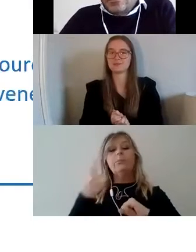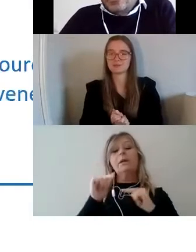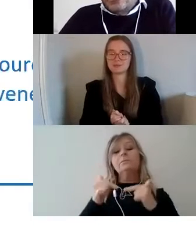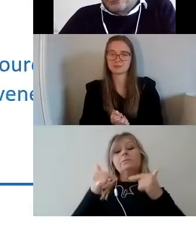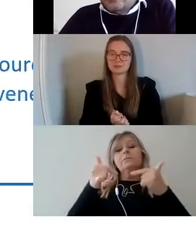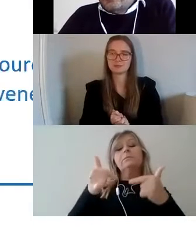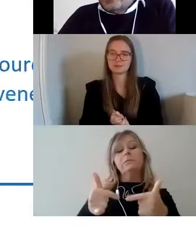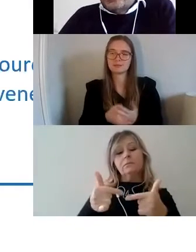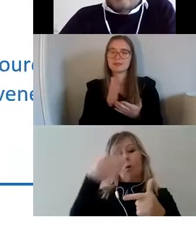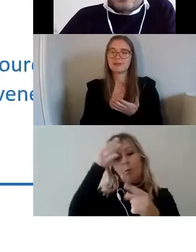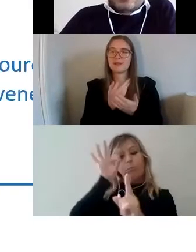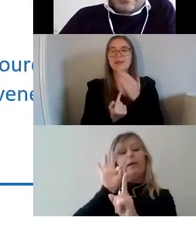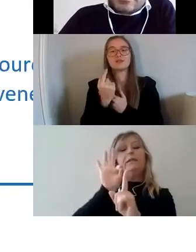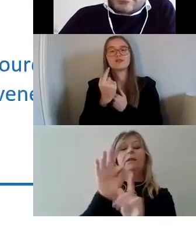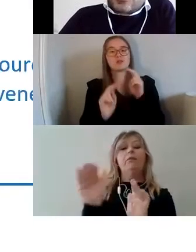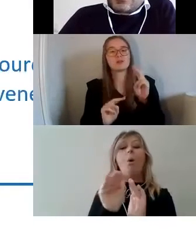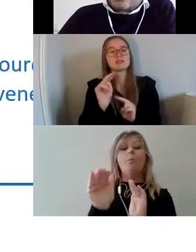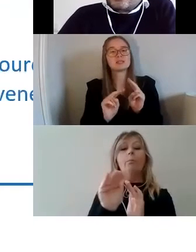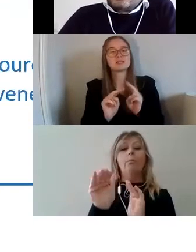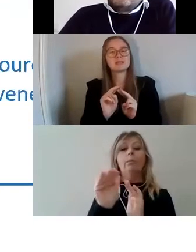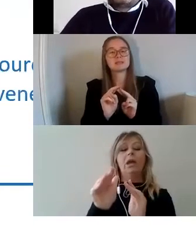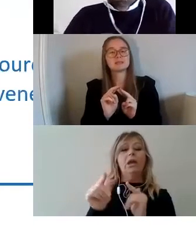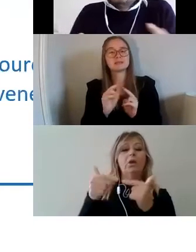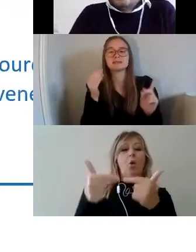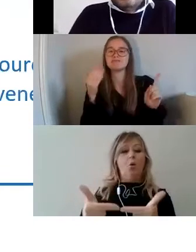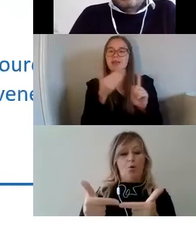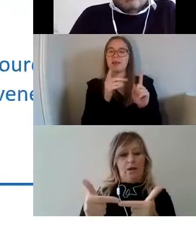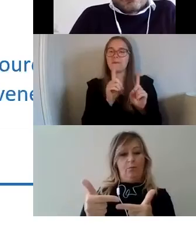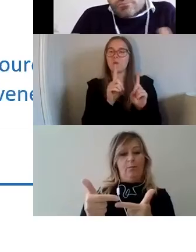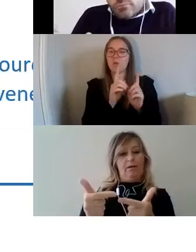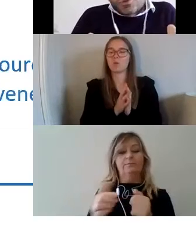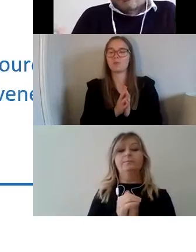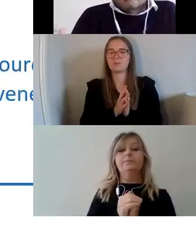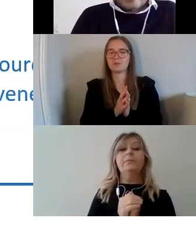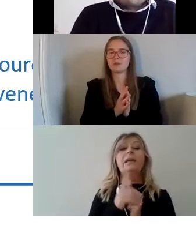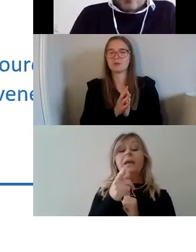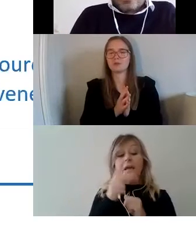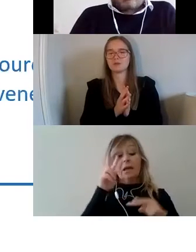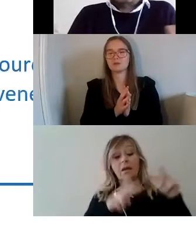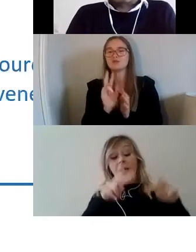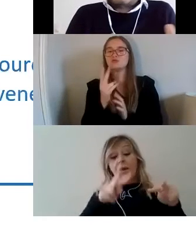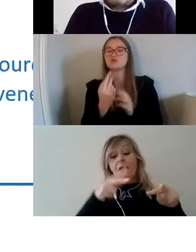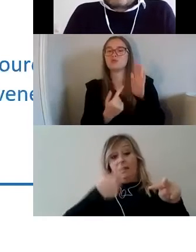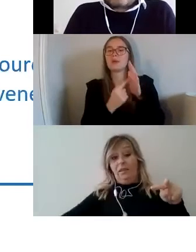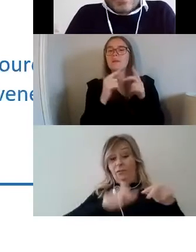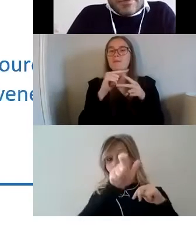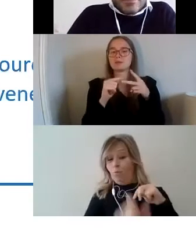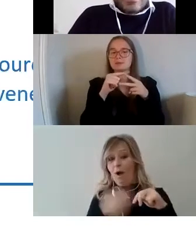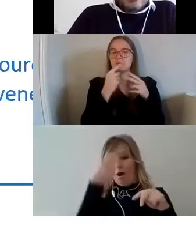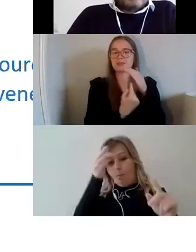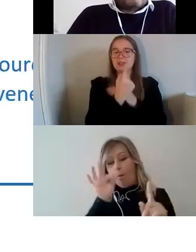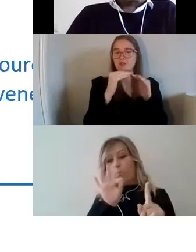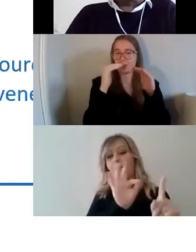Definitely, the individual assessment is towards two main points. One is the individual